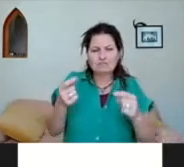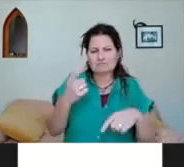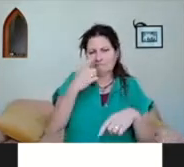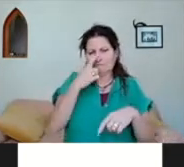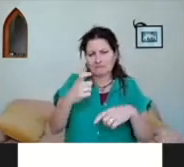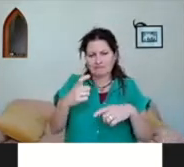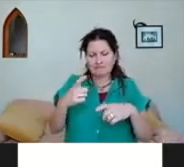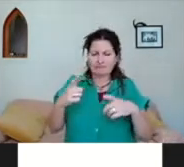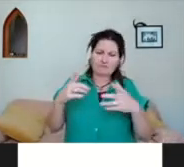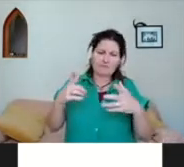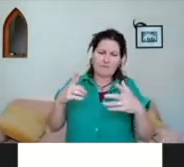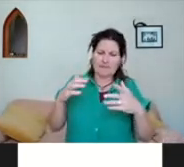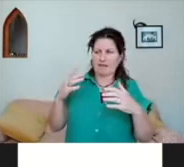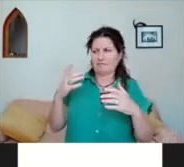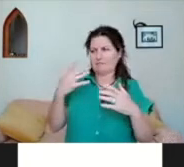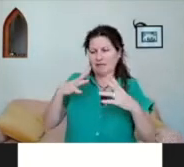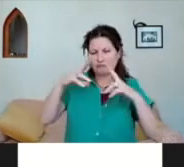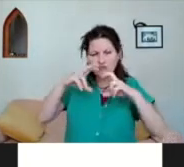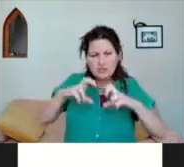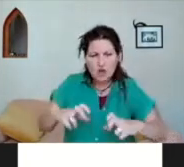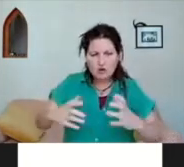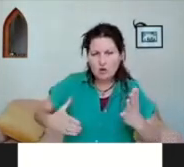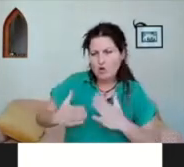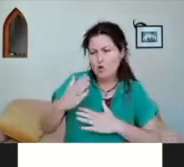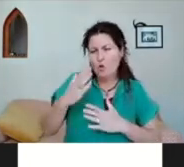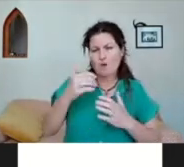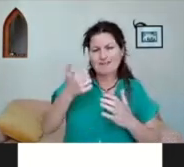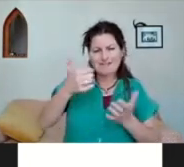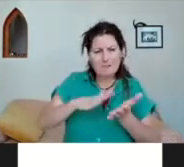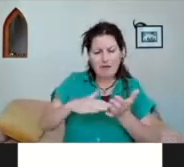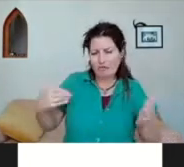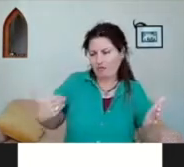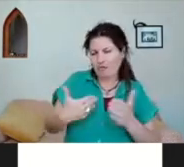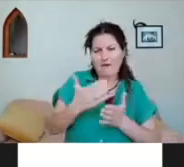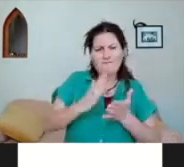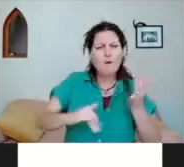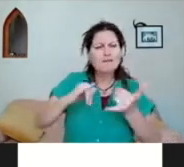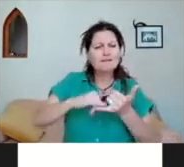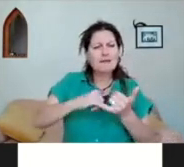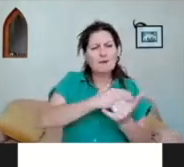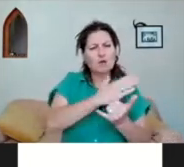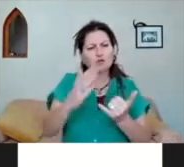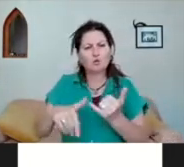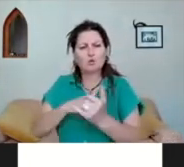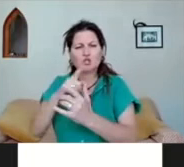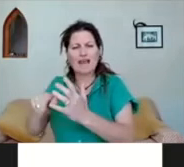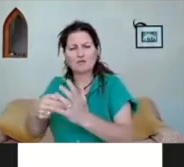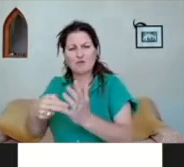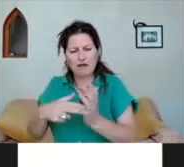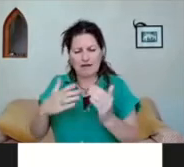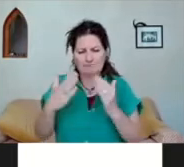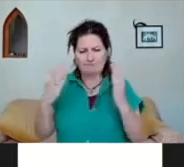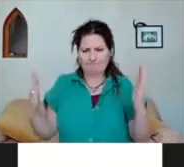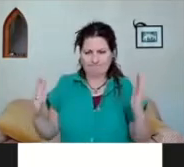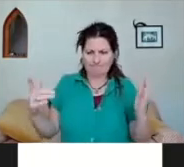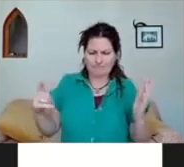already finished or not really finished, but wanting to open up to an audience and to the public to have that confrontation. So it's